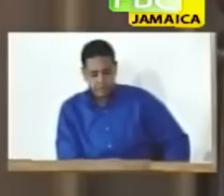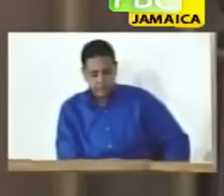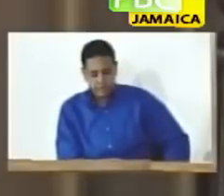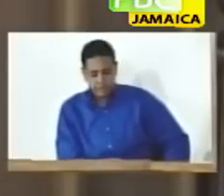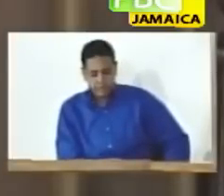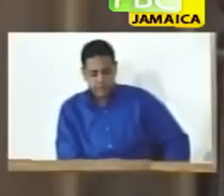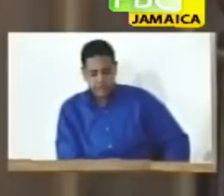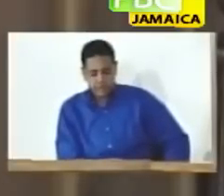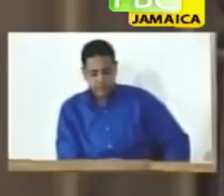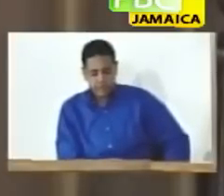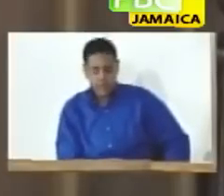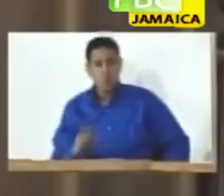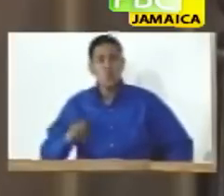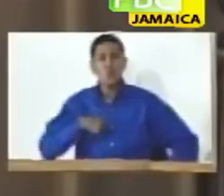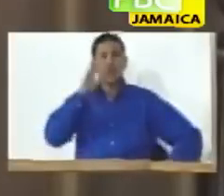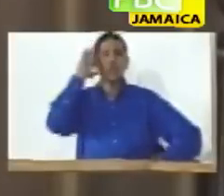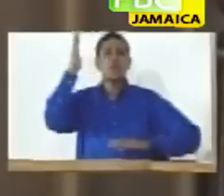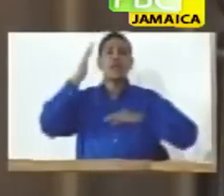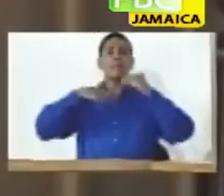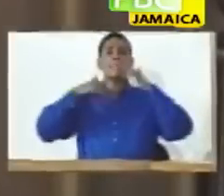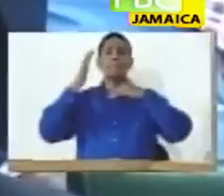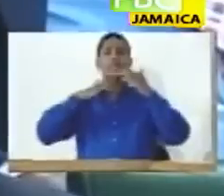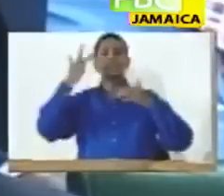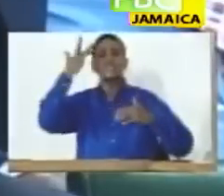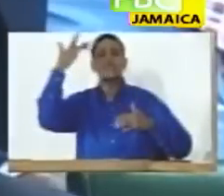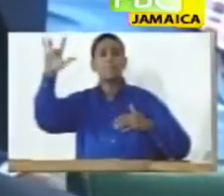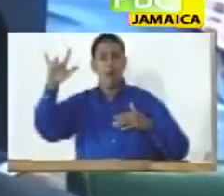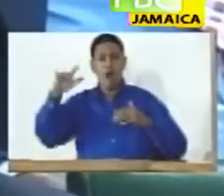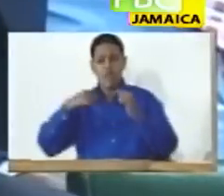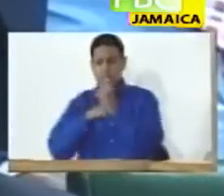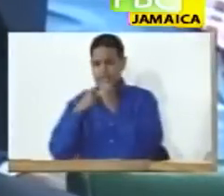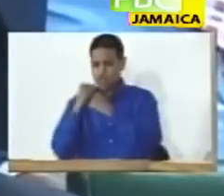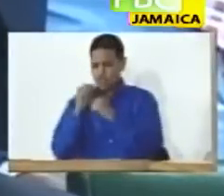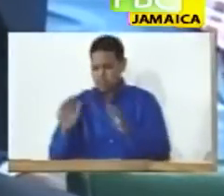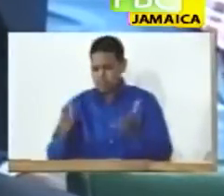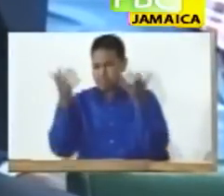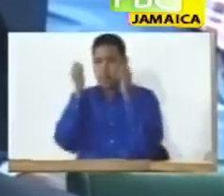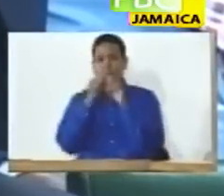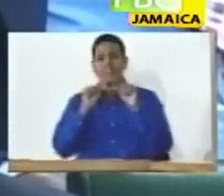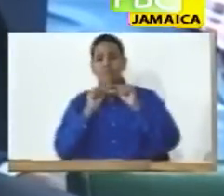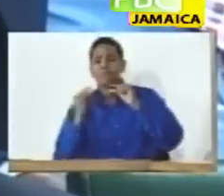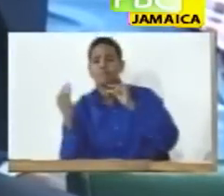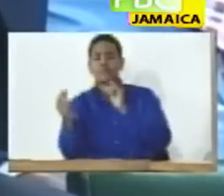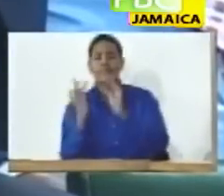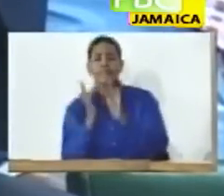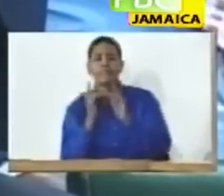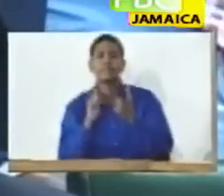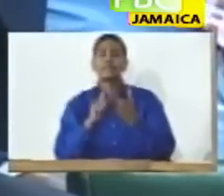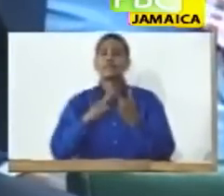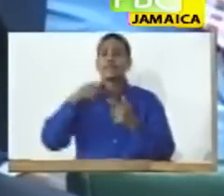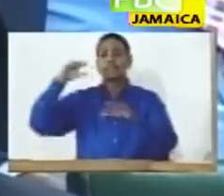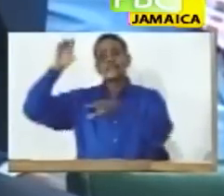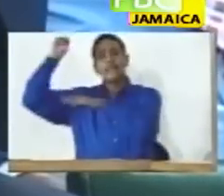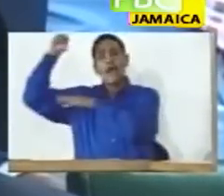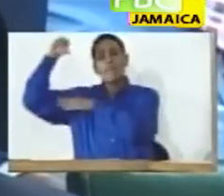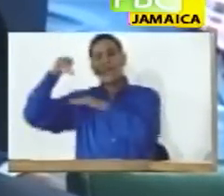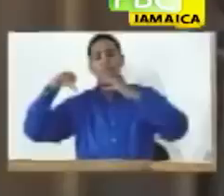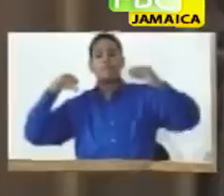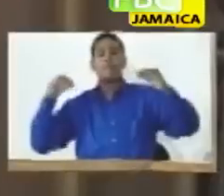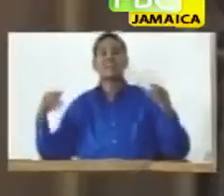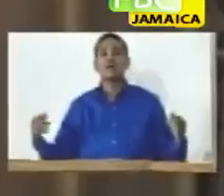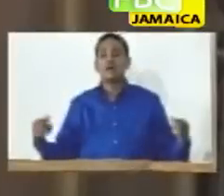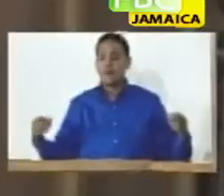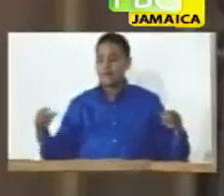We will be building smart infrastructure with fiber optics, cameras, and sensors